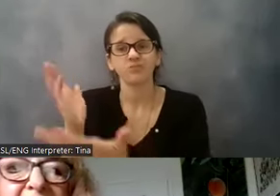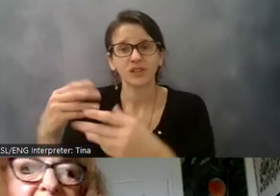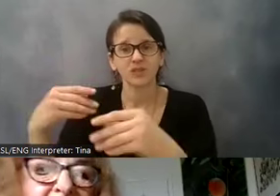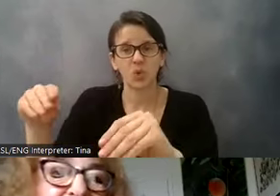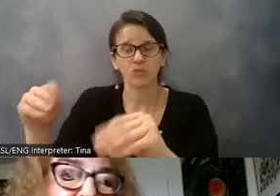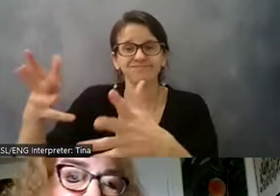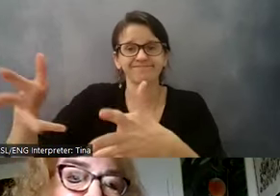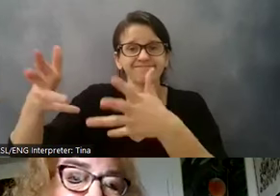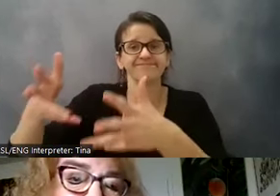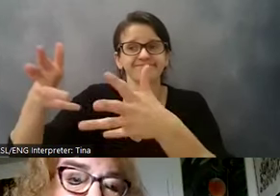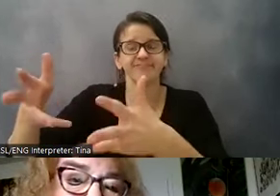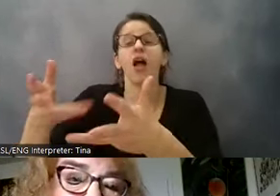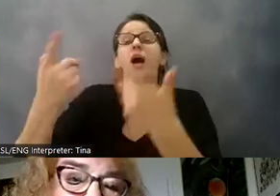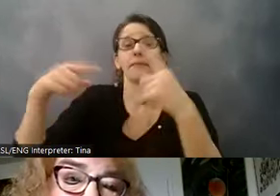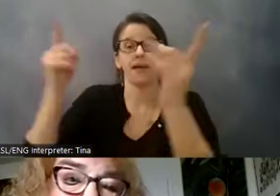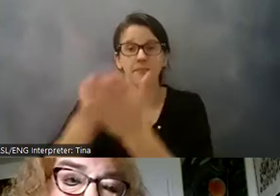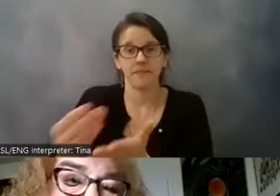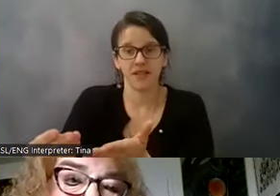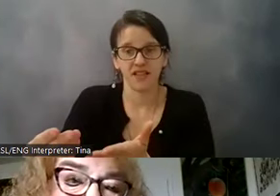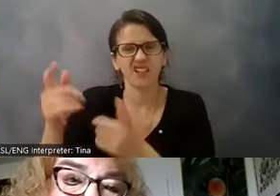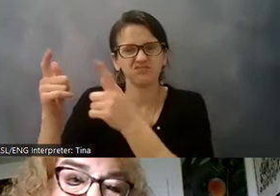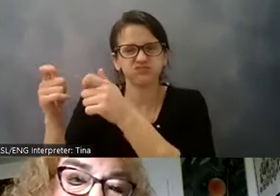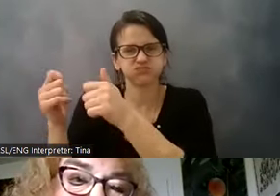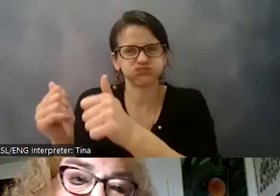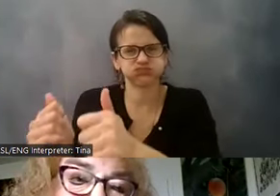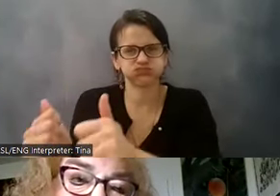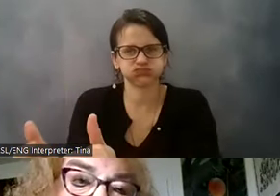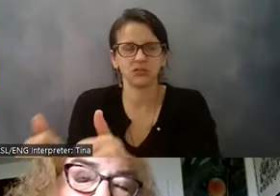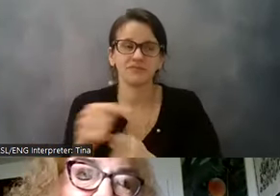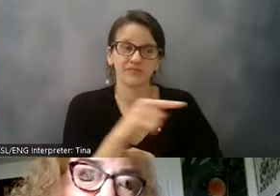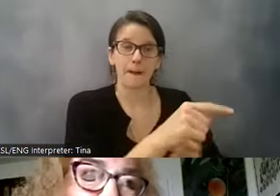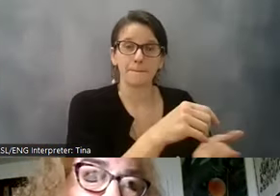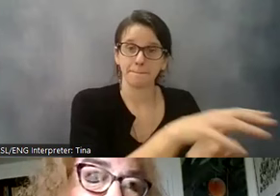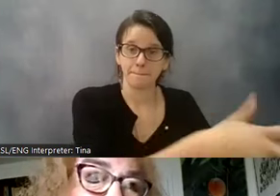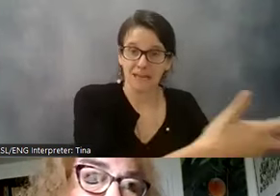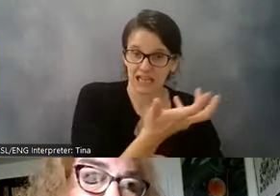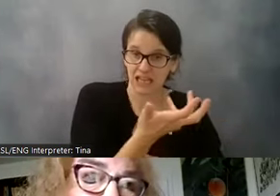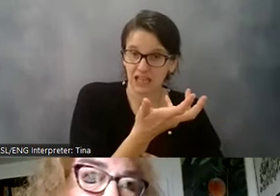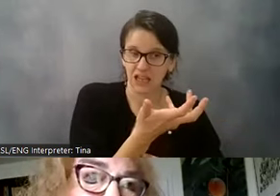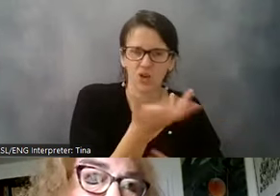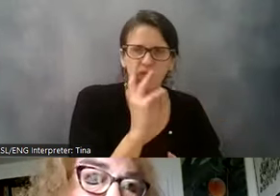loss in a supermarket environment, which will be days, probably weeks.